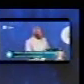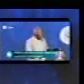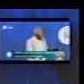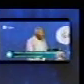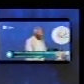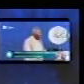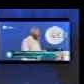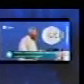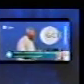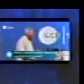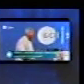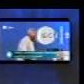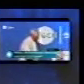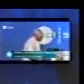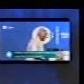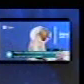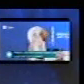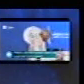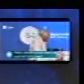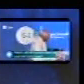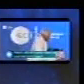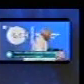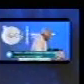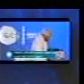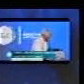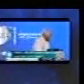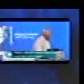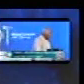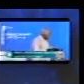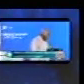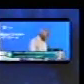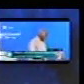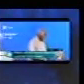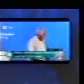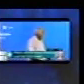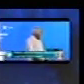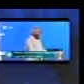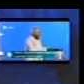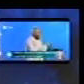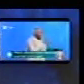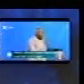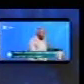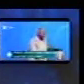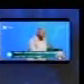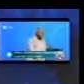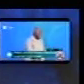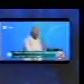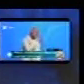supposition. Being the Lord honest will destroy and this city. Today, but is the